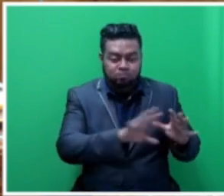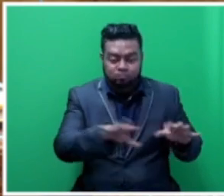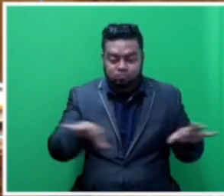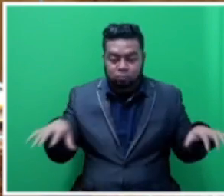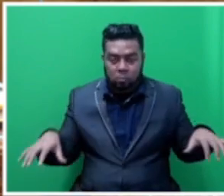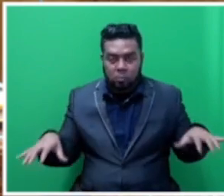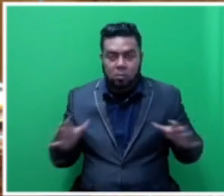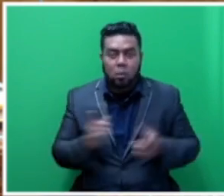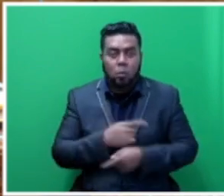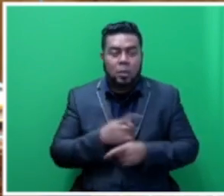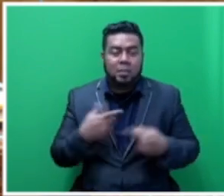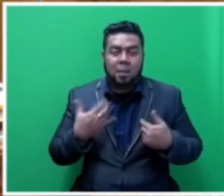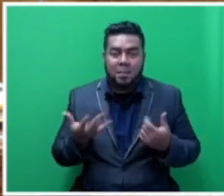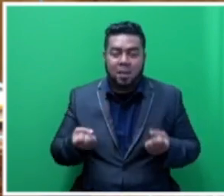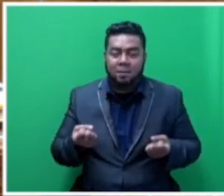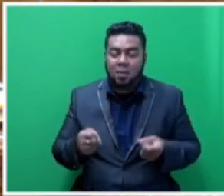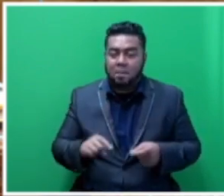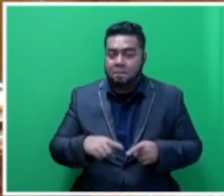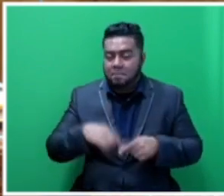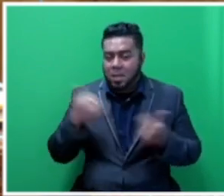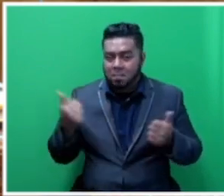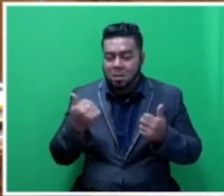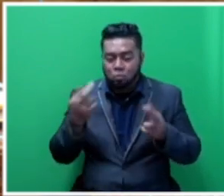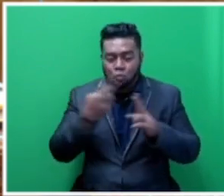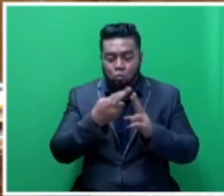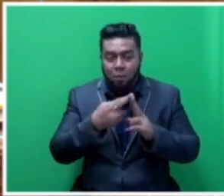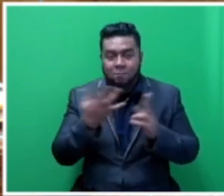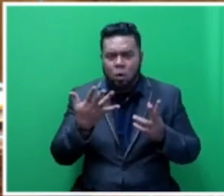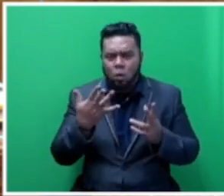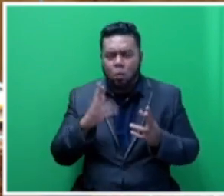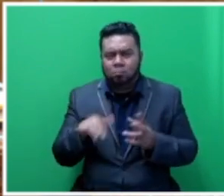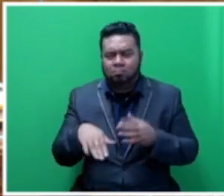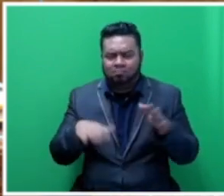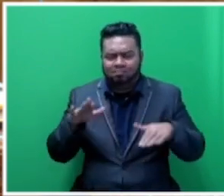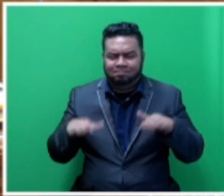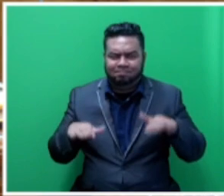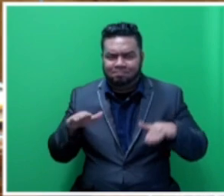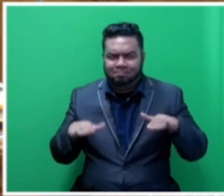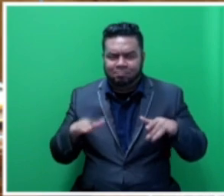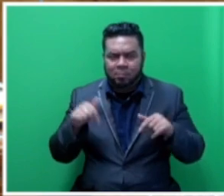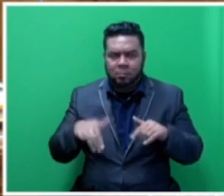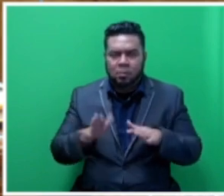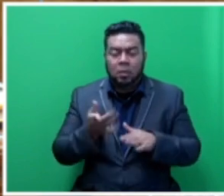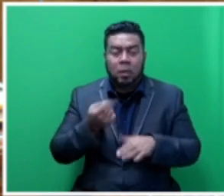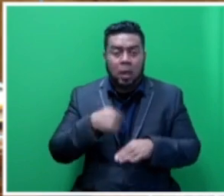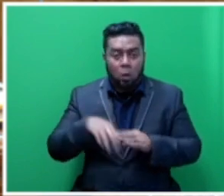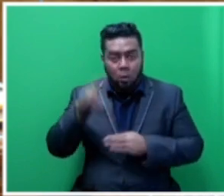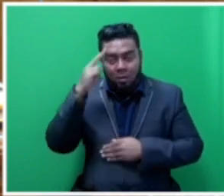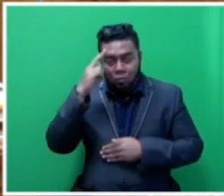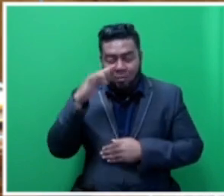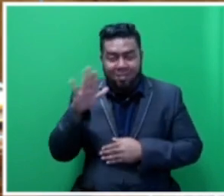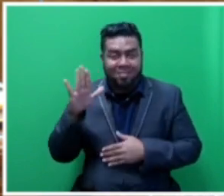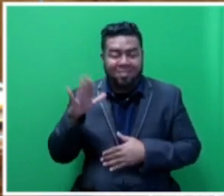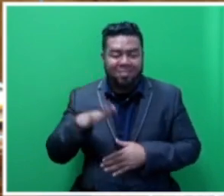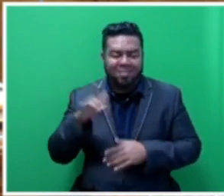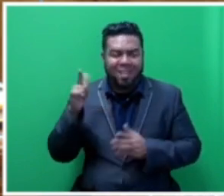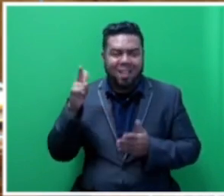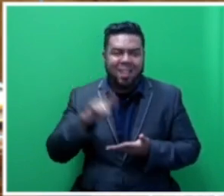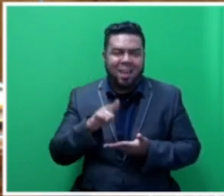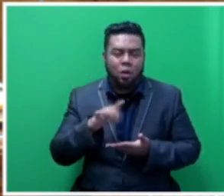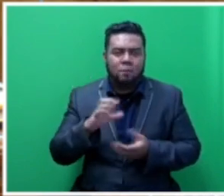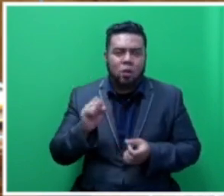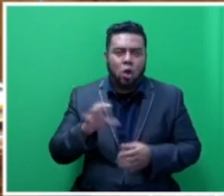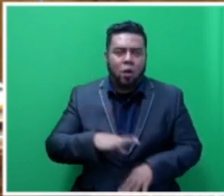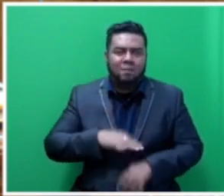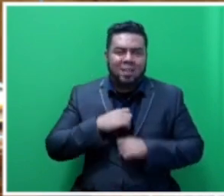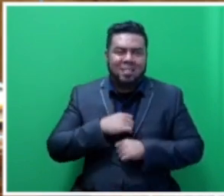There are many reasons for the cause of uncertainty in our nation. One of the major reasons is the lack of confidence in the government of the